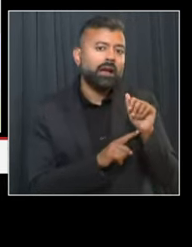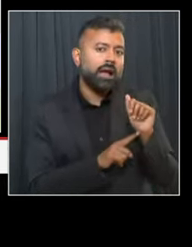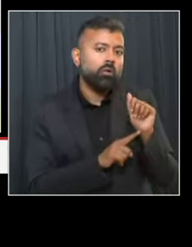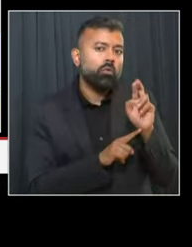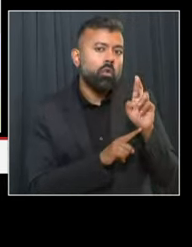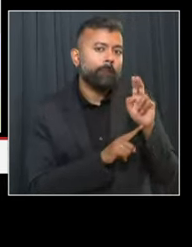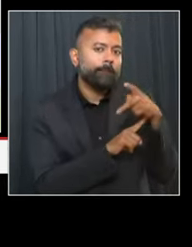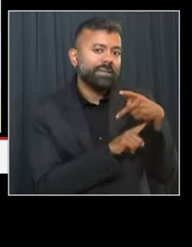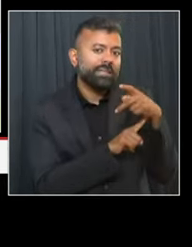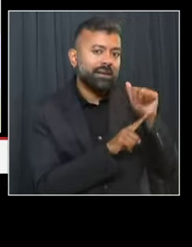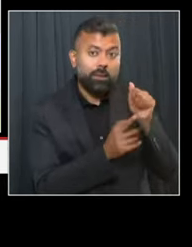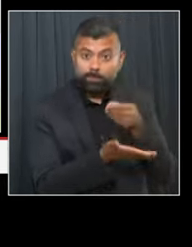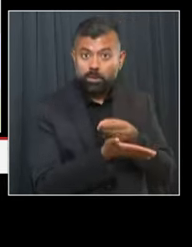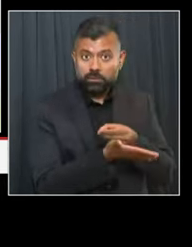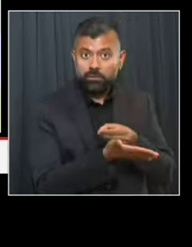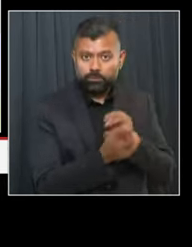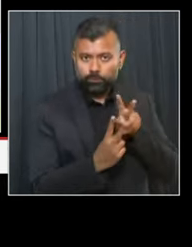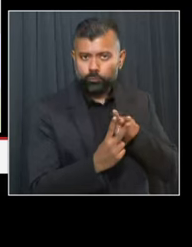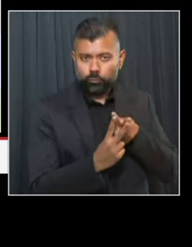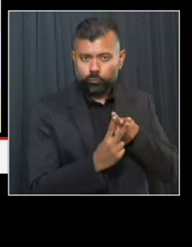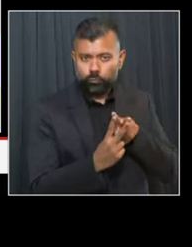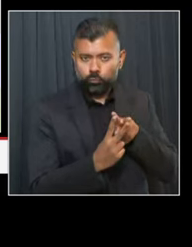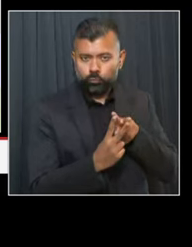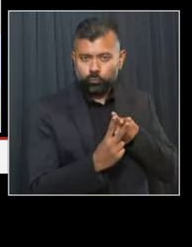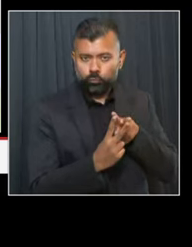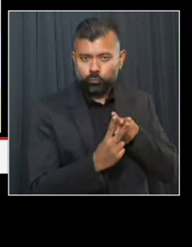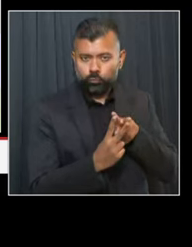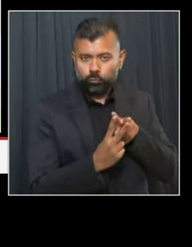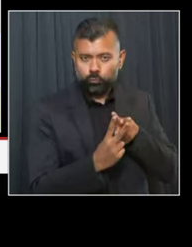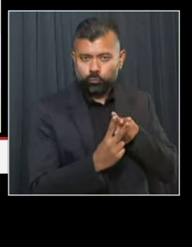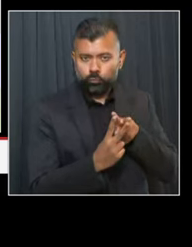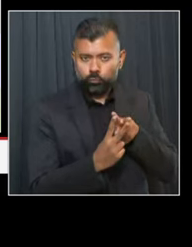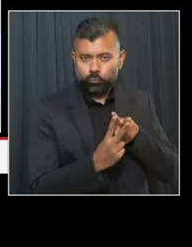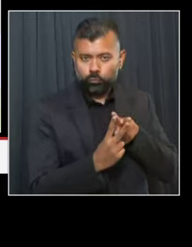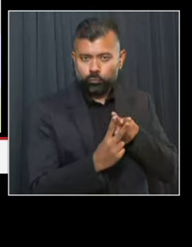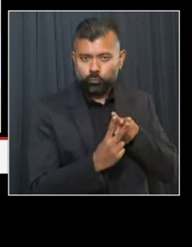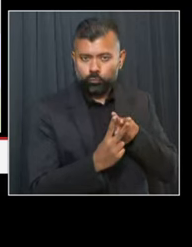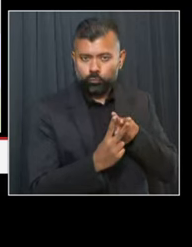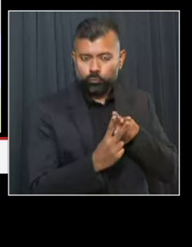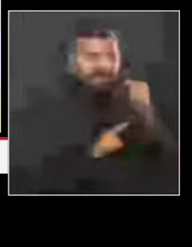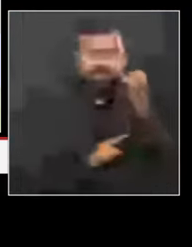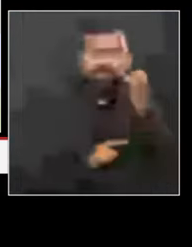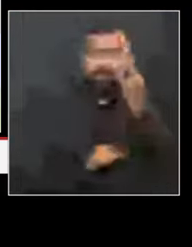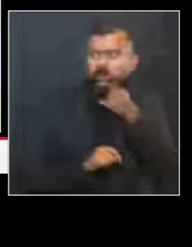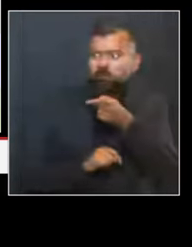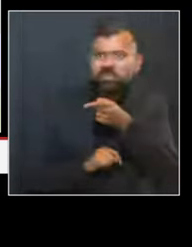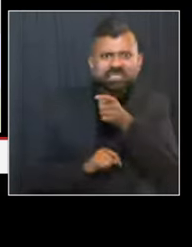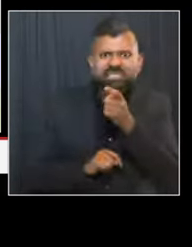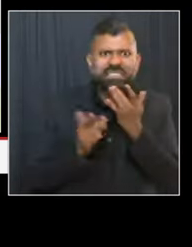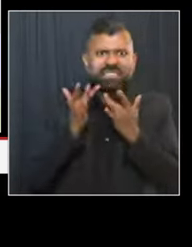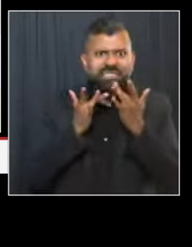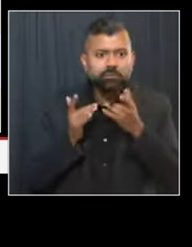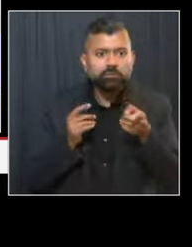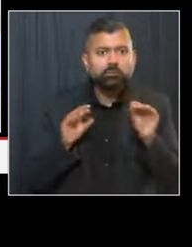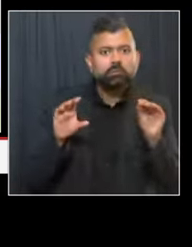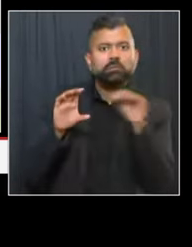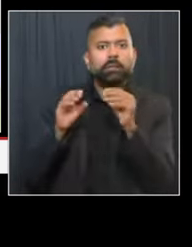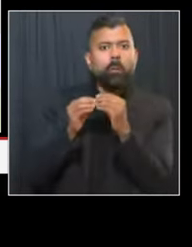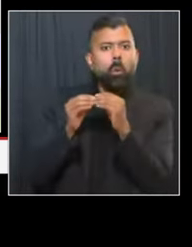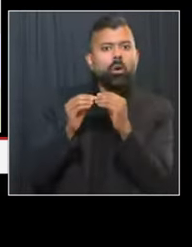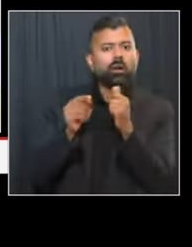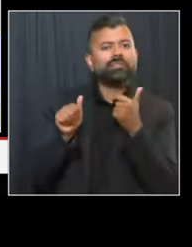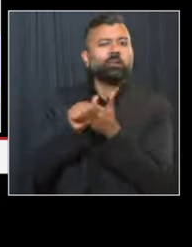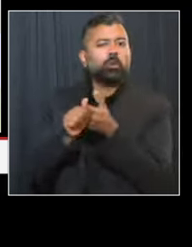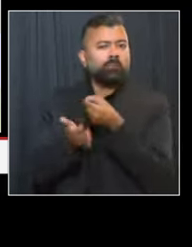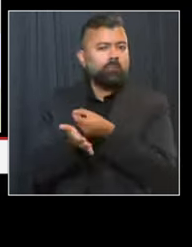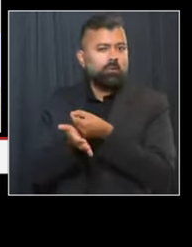$50 million to about $253. But we then had to make 2 last adjustments to make sure the budget could reflect our needs today. So we